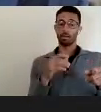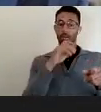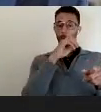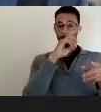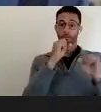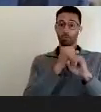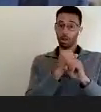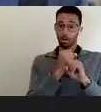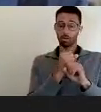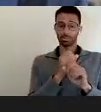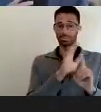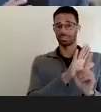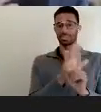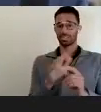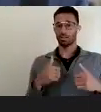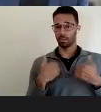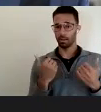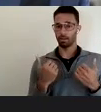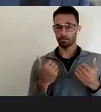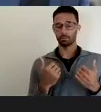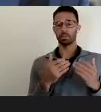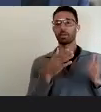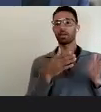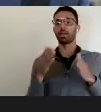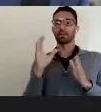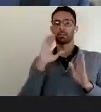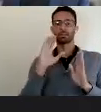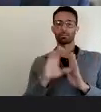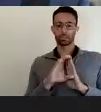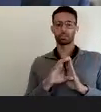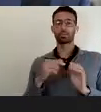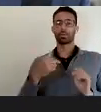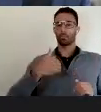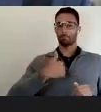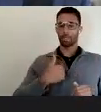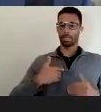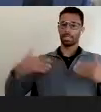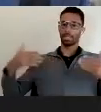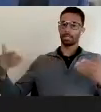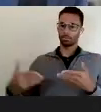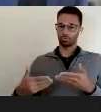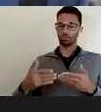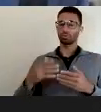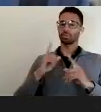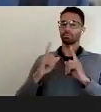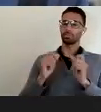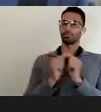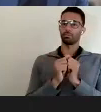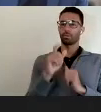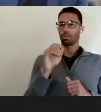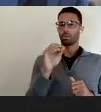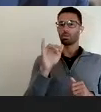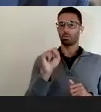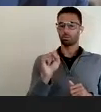next picture over is me introducing and then speaking with Lois Curtis when she appeared at the state